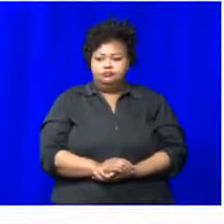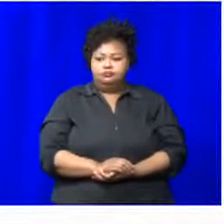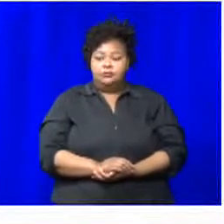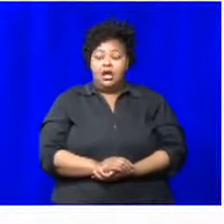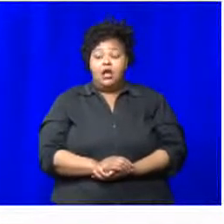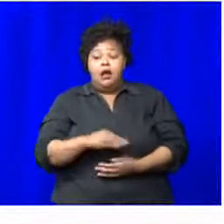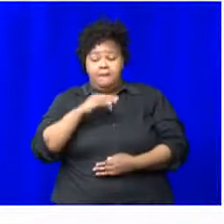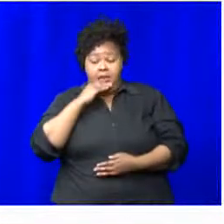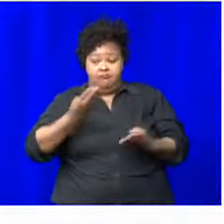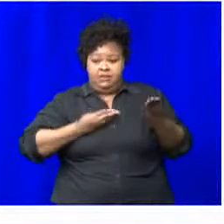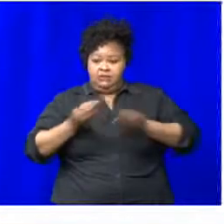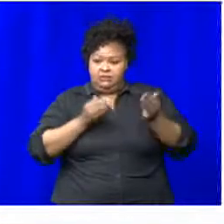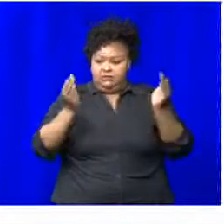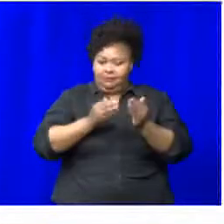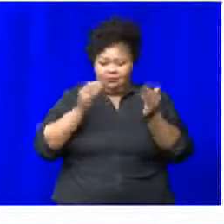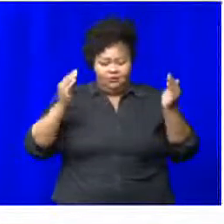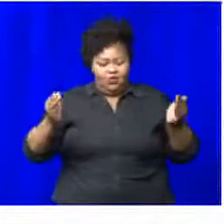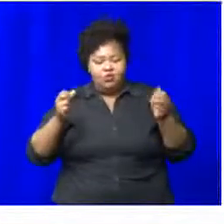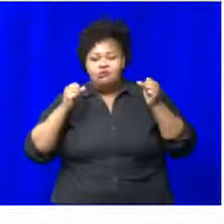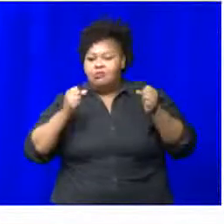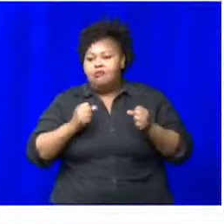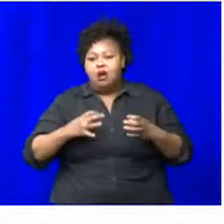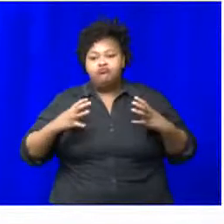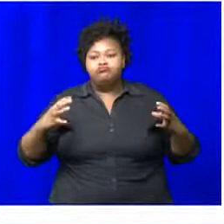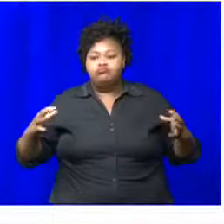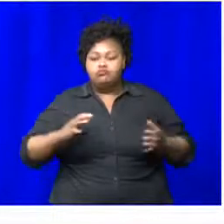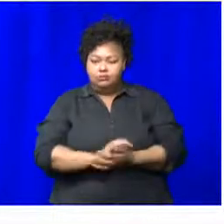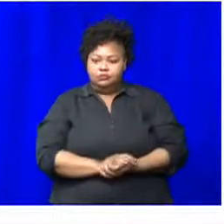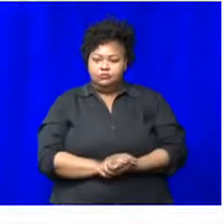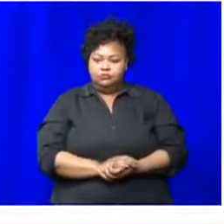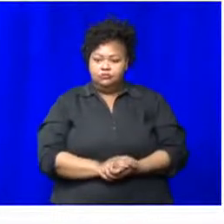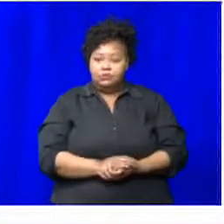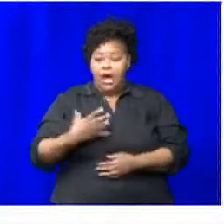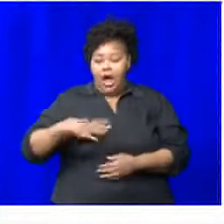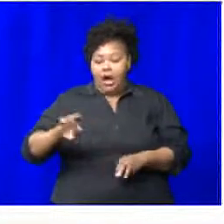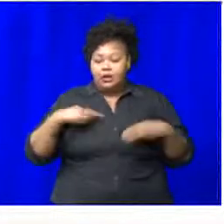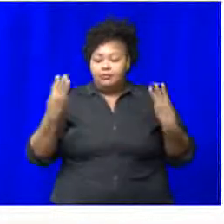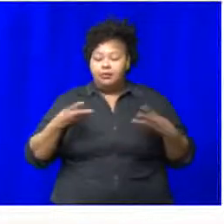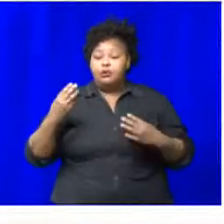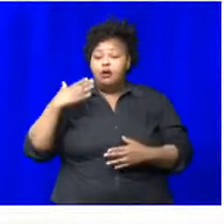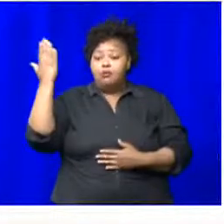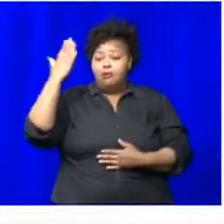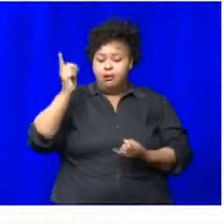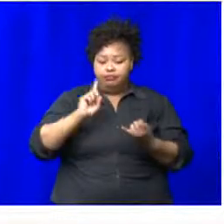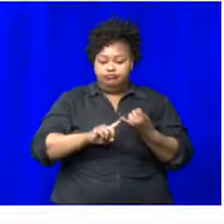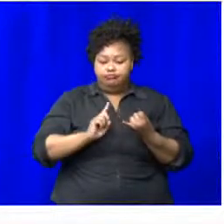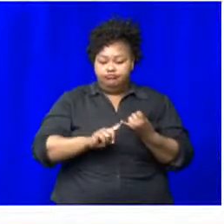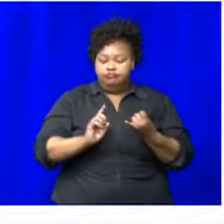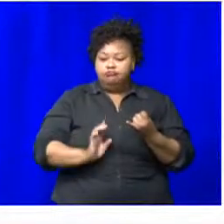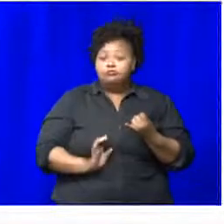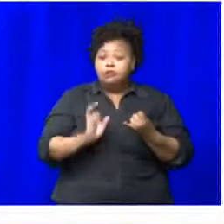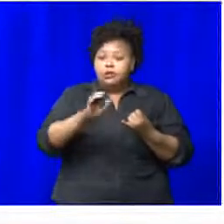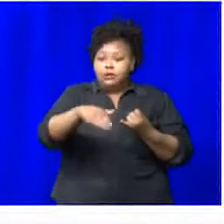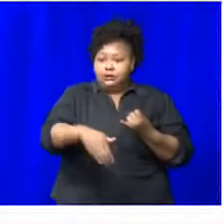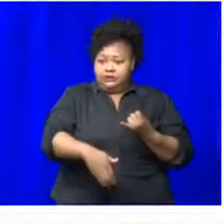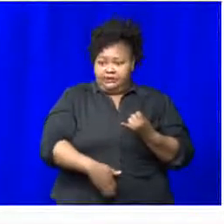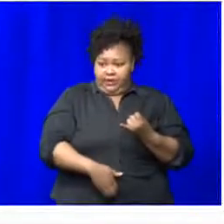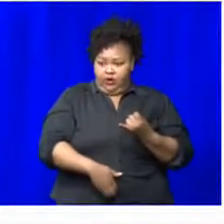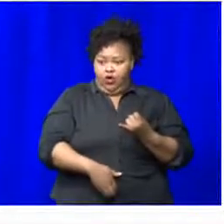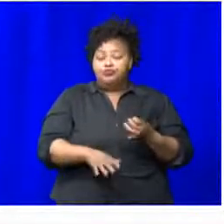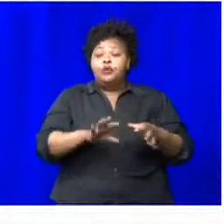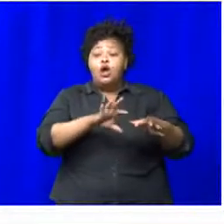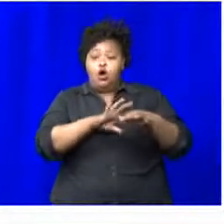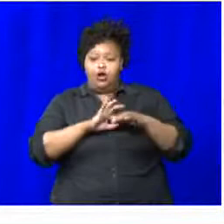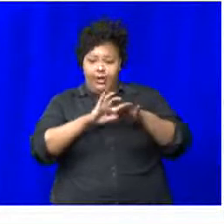small and medium enterprises. Tikhulumi letibe ingxenye yalomhlangano otfaka ekhathi luhlangothi lokufukamela